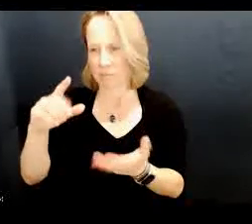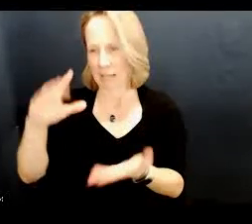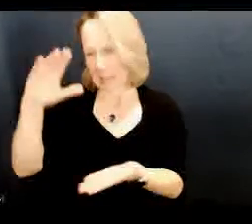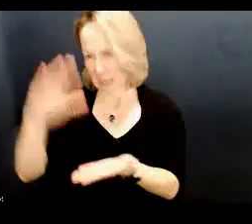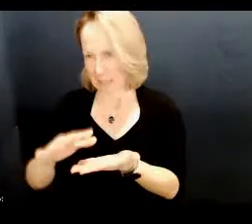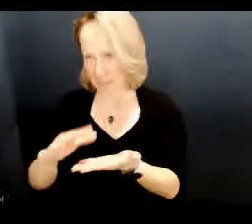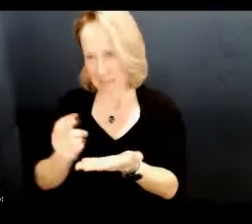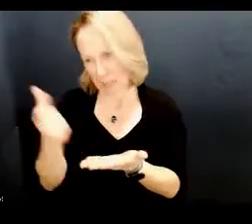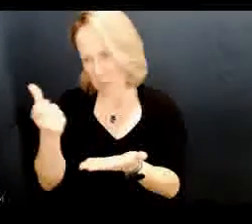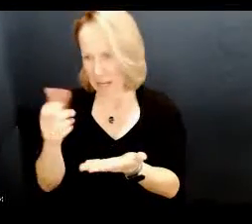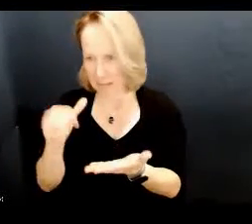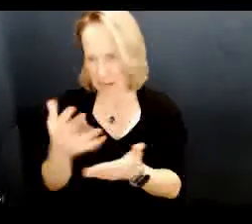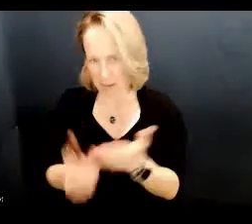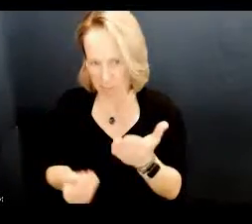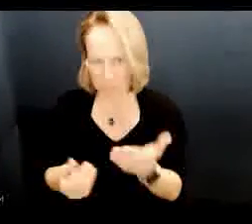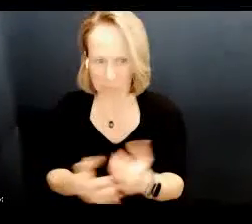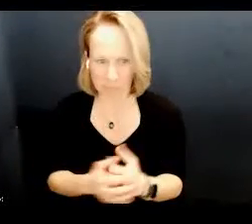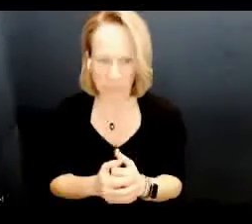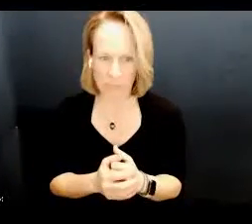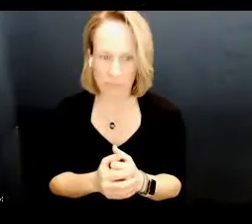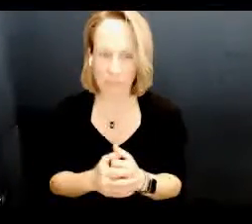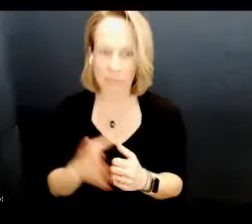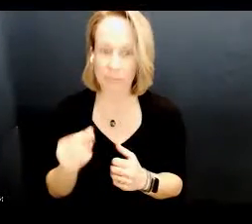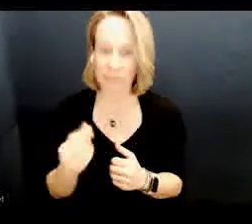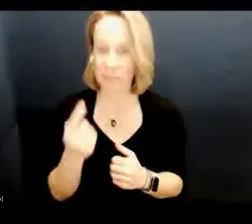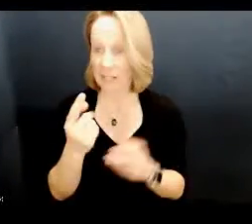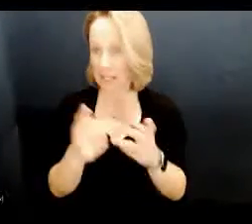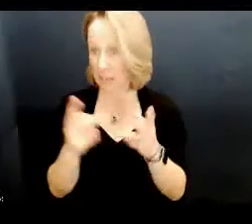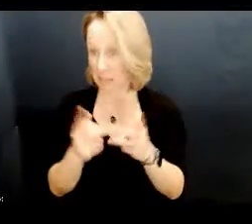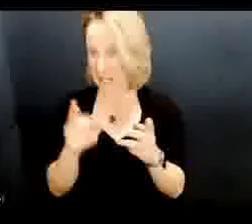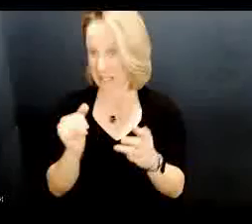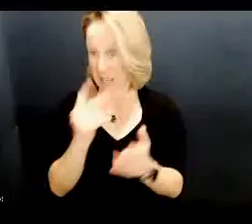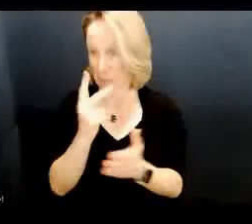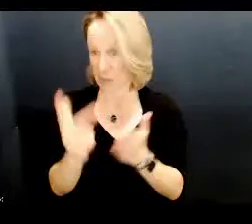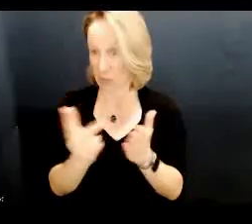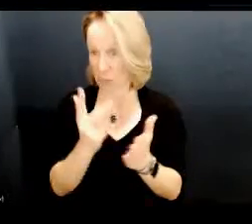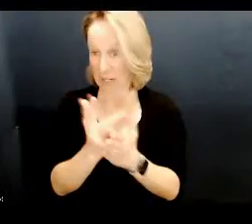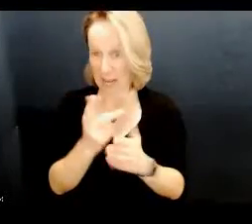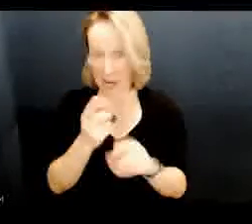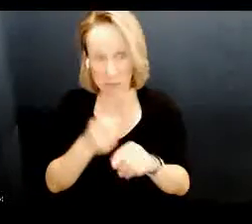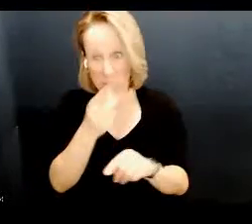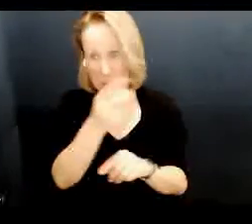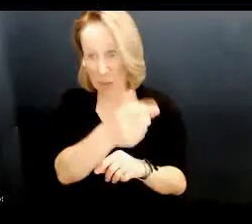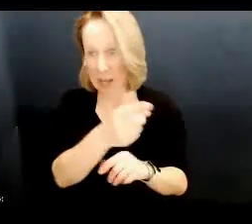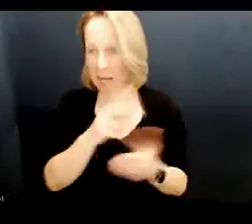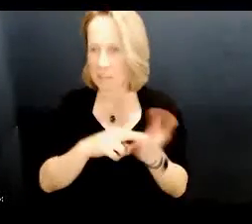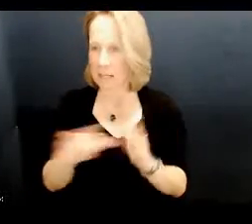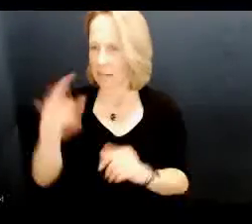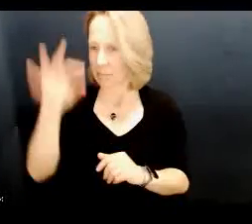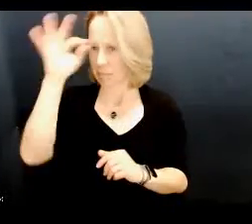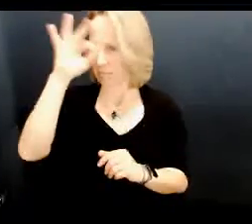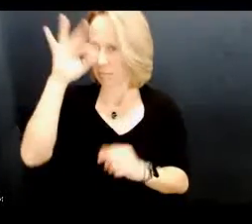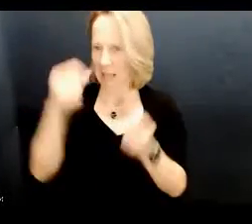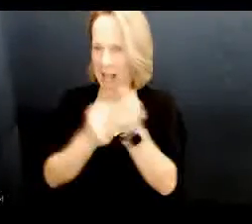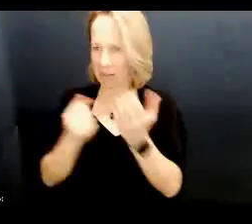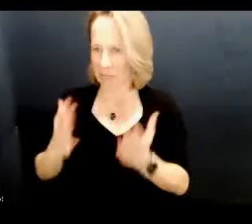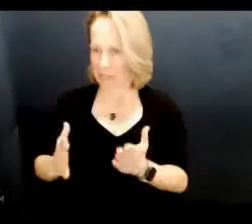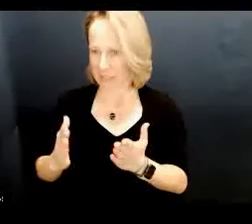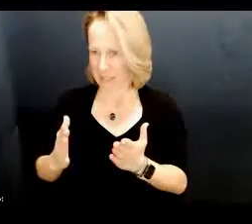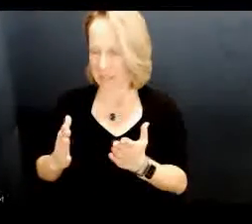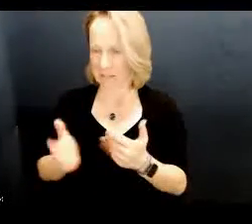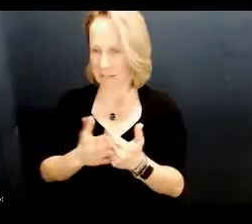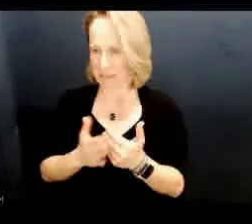And then the advocacy program that's 3 hours away, they didn't know the local advocate existed either. So how can we fix that? So we can work for